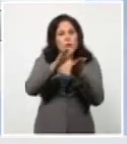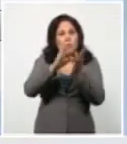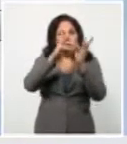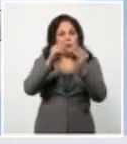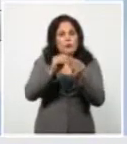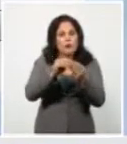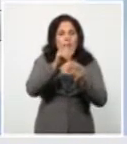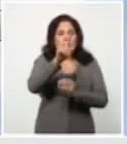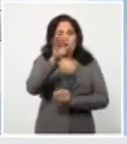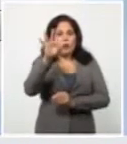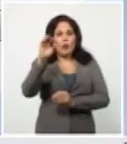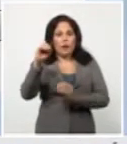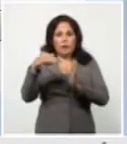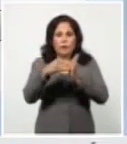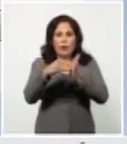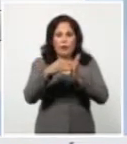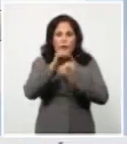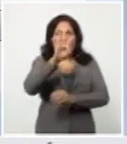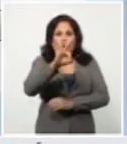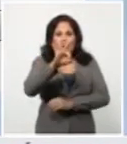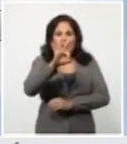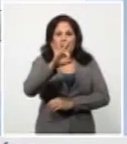2,530 confirmed cases died